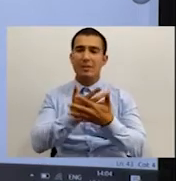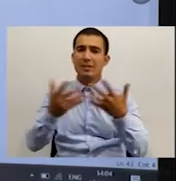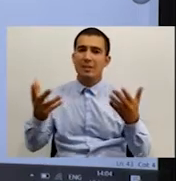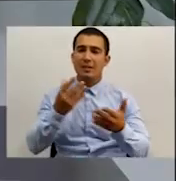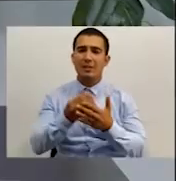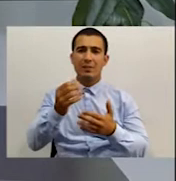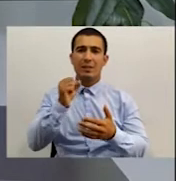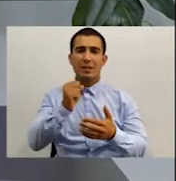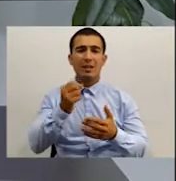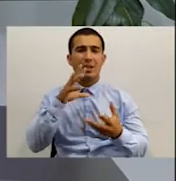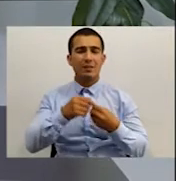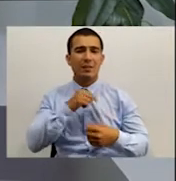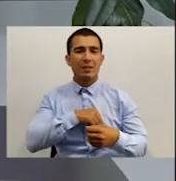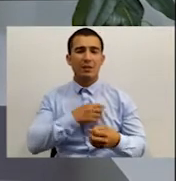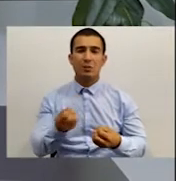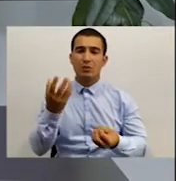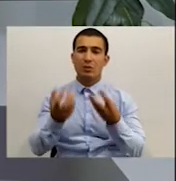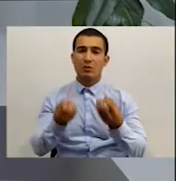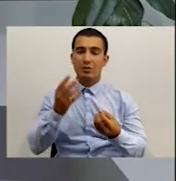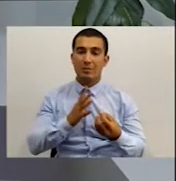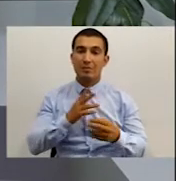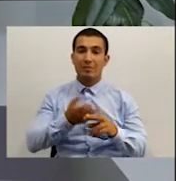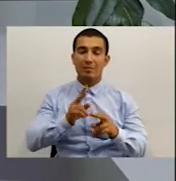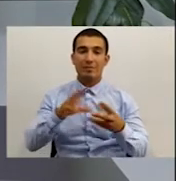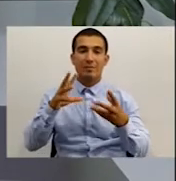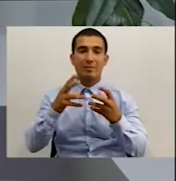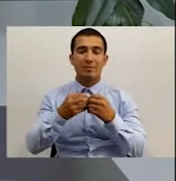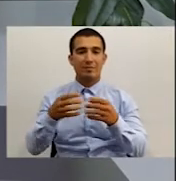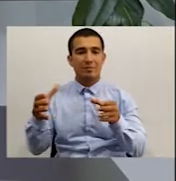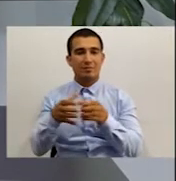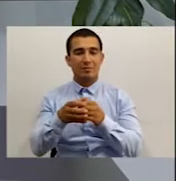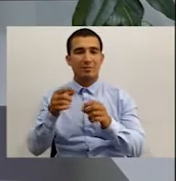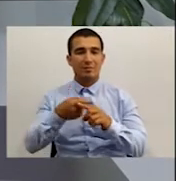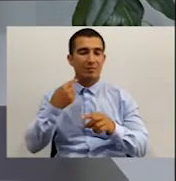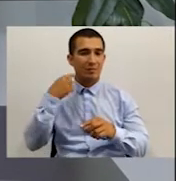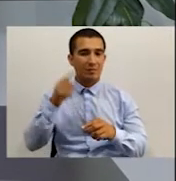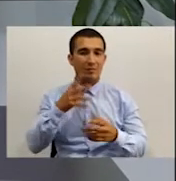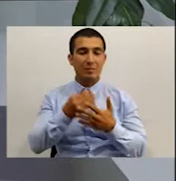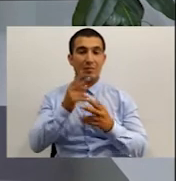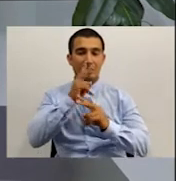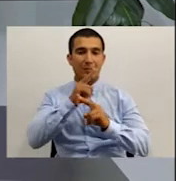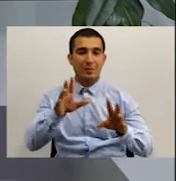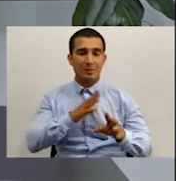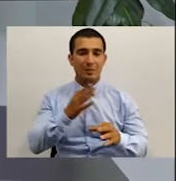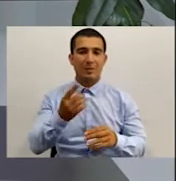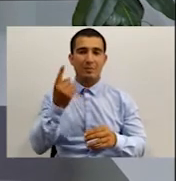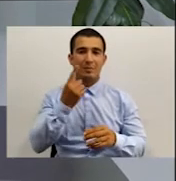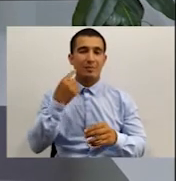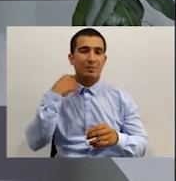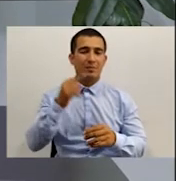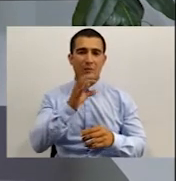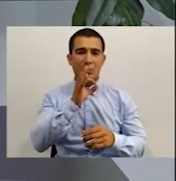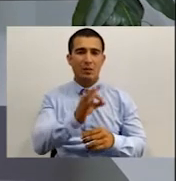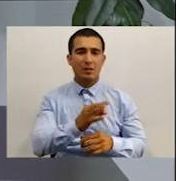Aning qiymati degan so'z har safar chiqadi va har safar aning qiymati nechchi soniga teng bo'lsa, a o'zgarishining qiymati mana bu yerdagi